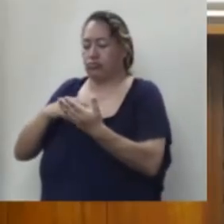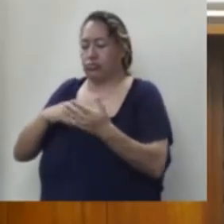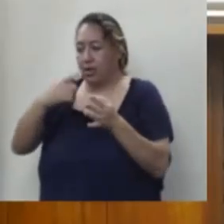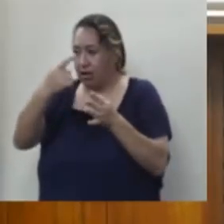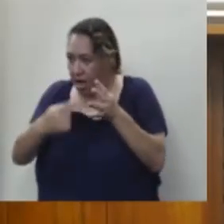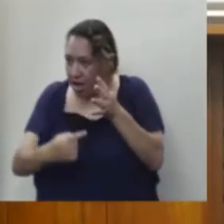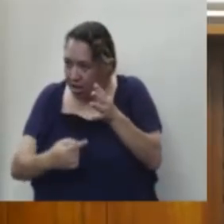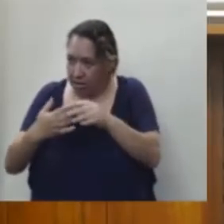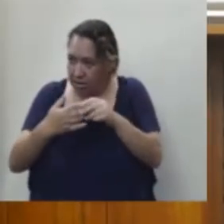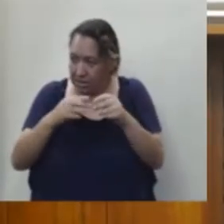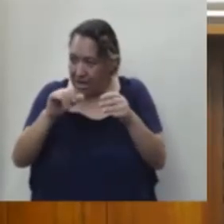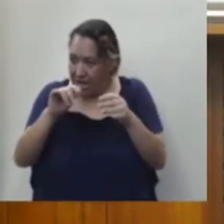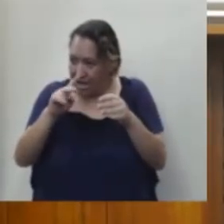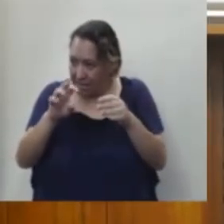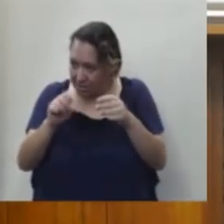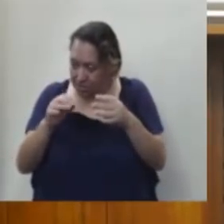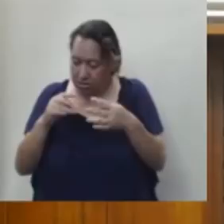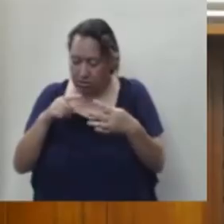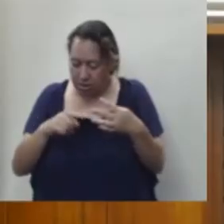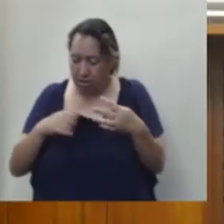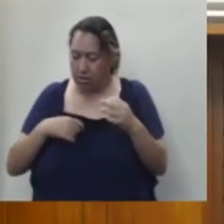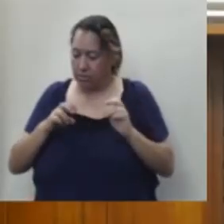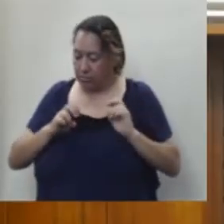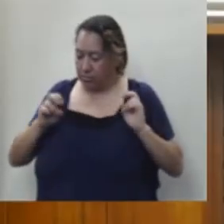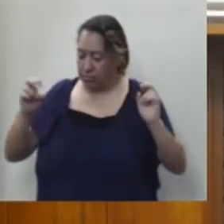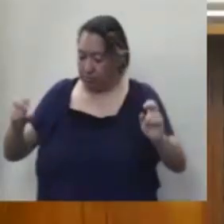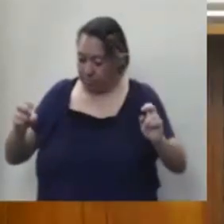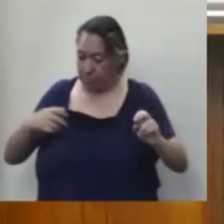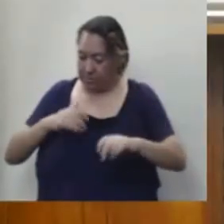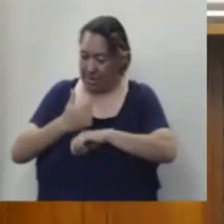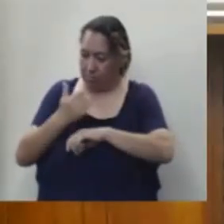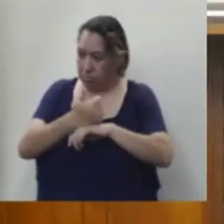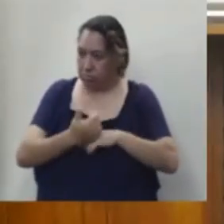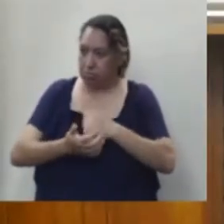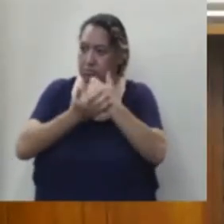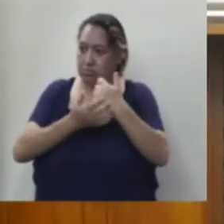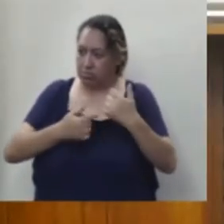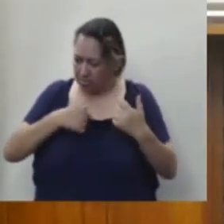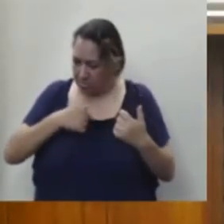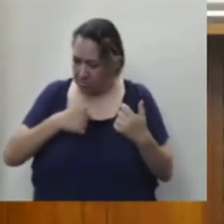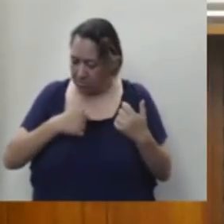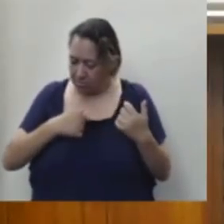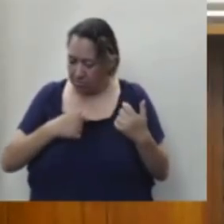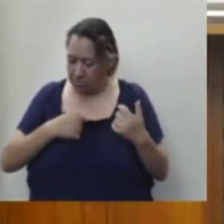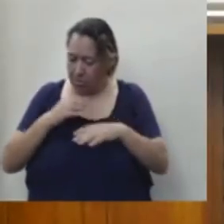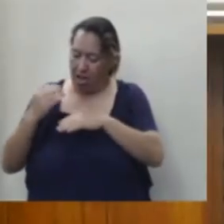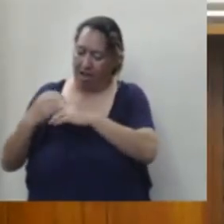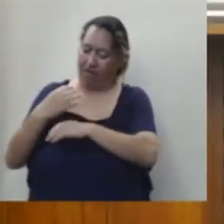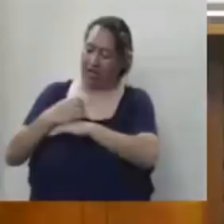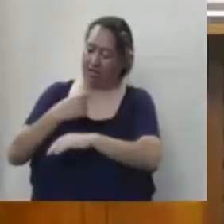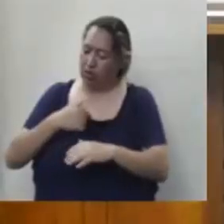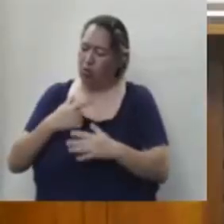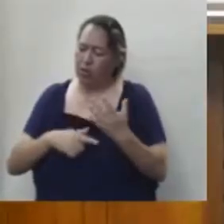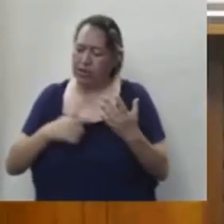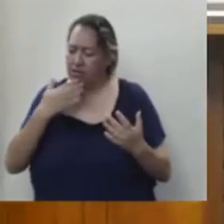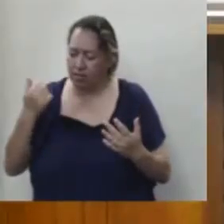recovery panel of advisors to advise me on what would be the best strategy, what the method would